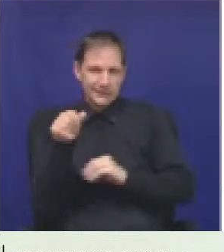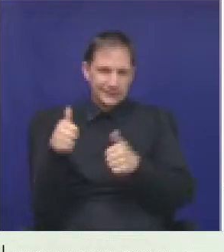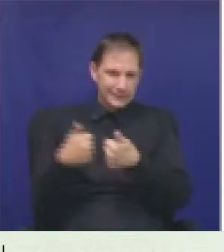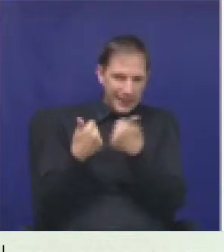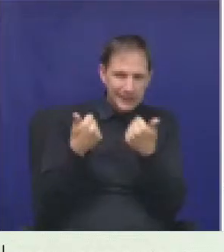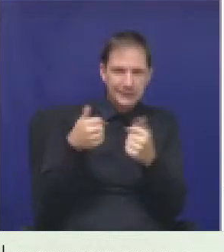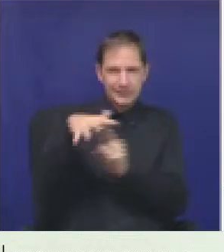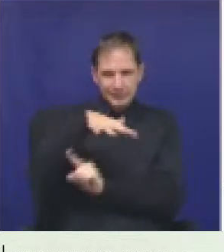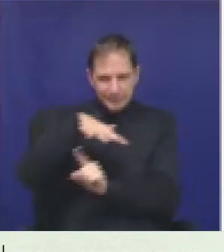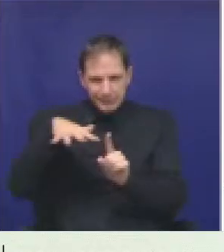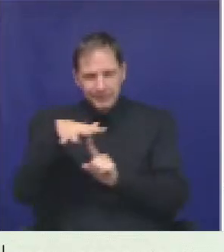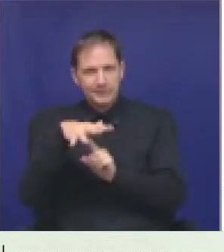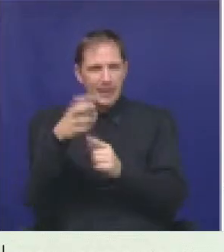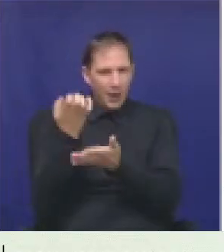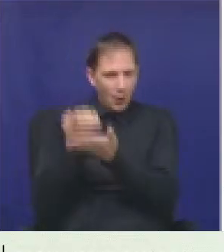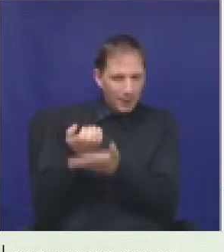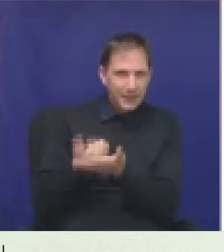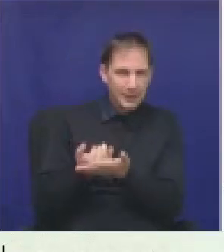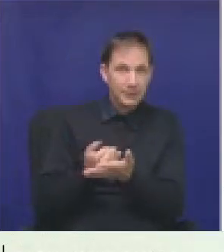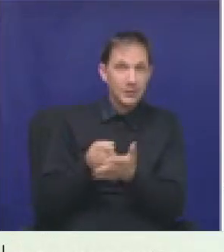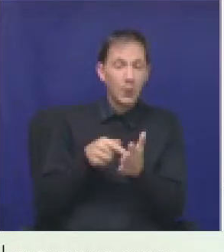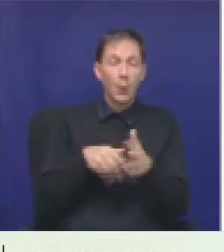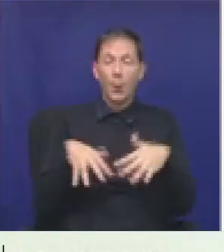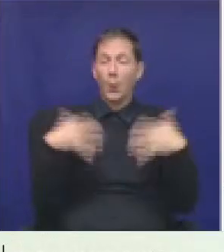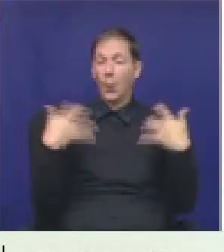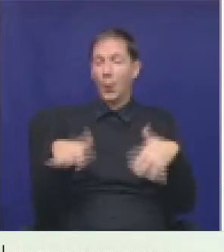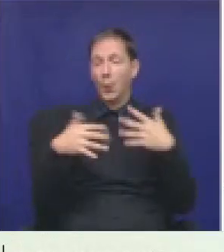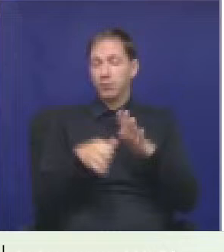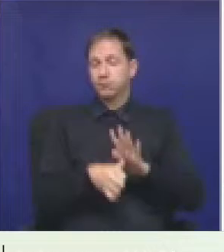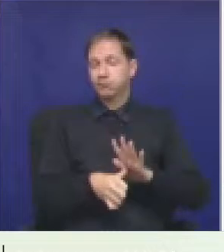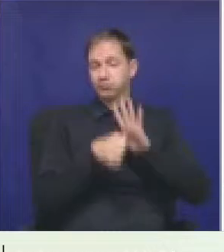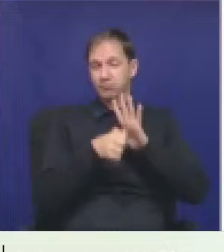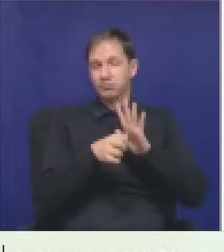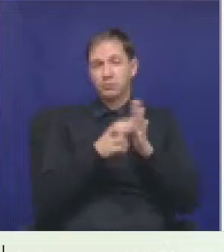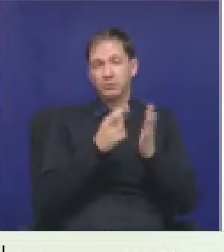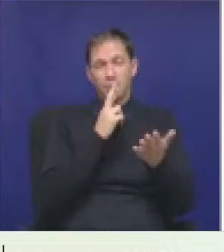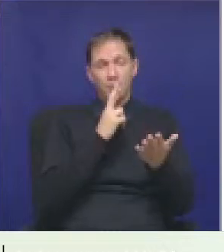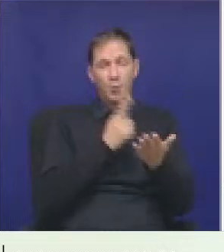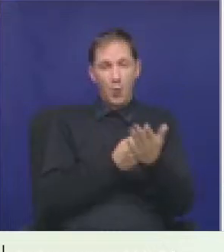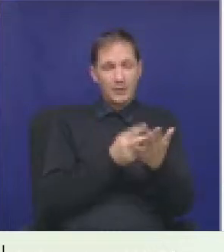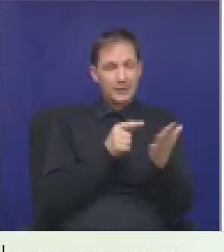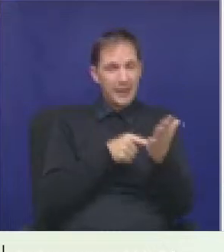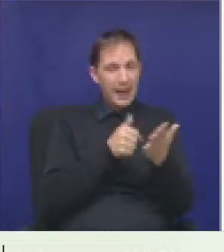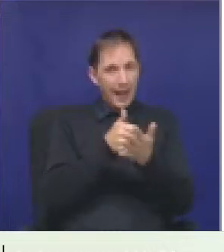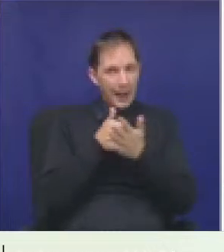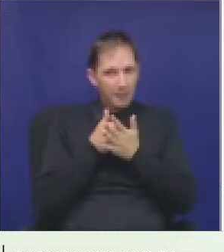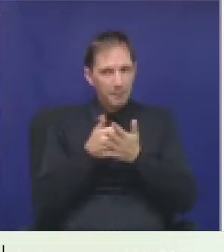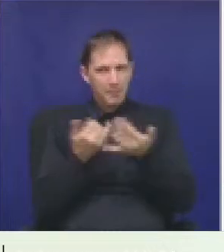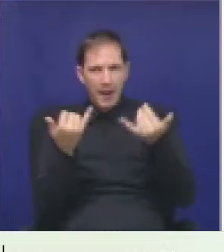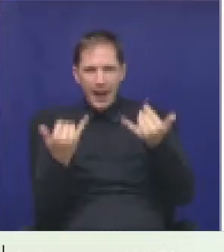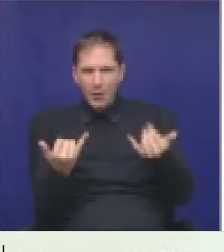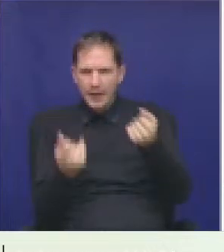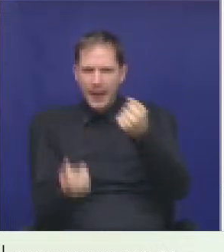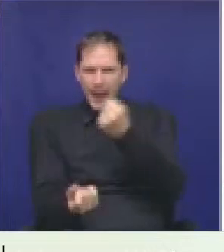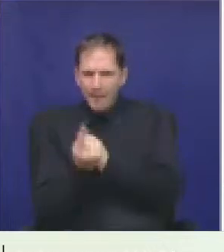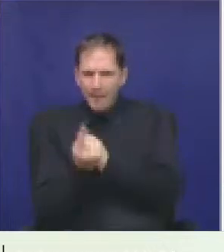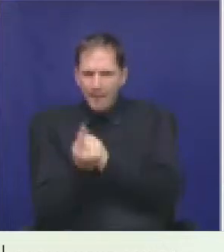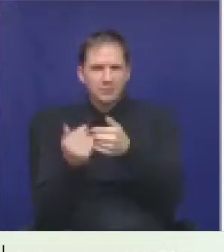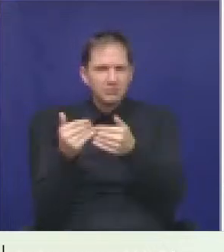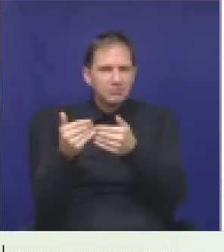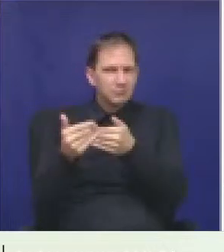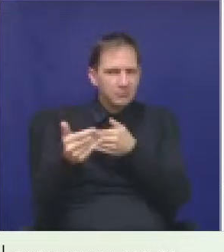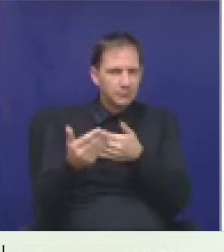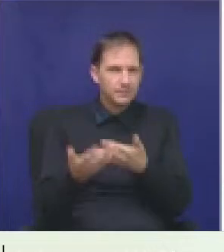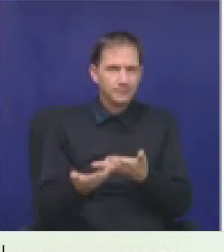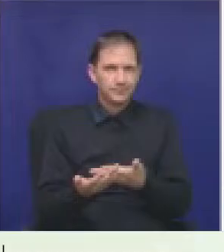conditions of our nations. These reports are crucial for understanding the current state and the trends within the country. Stats